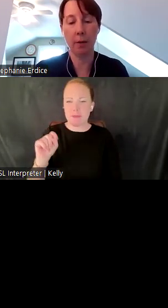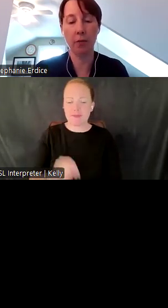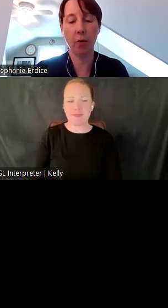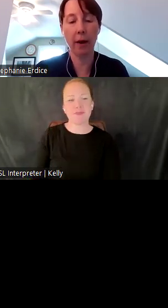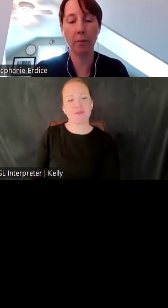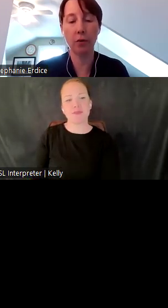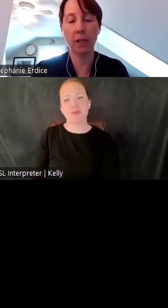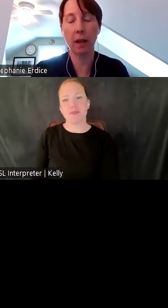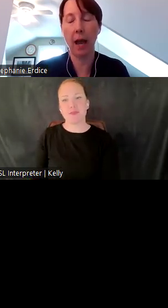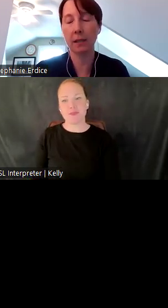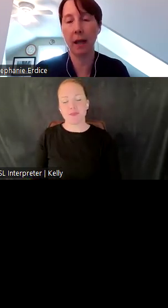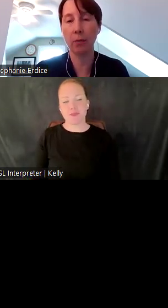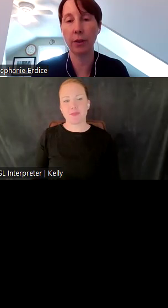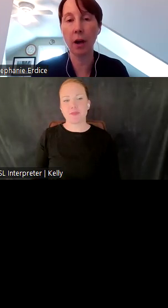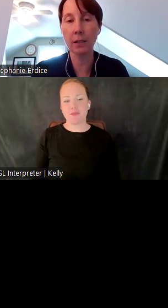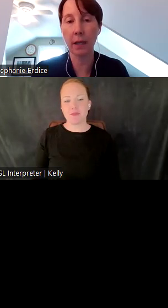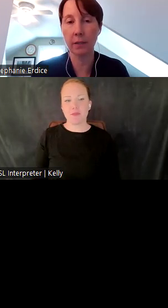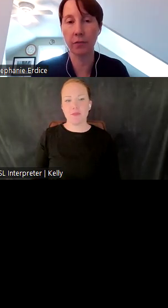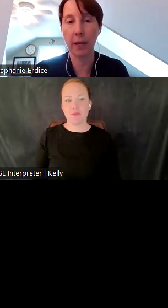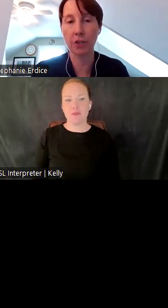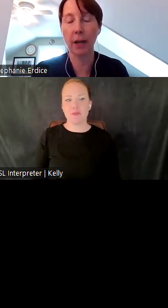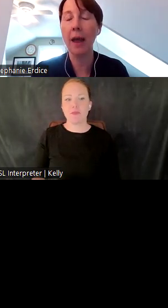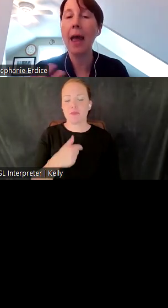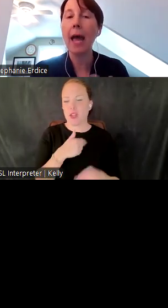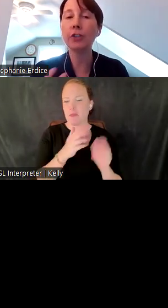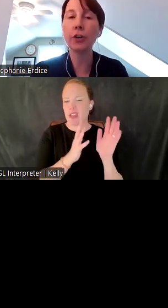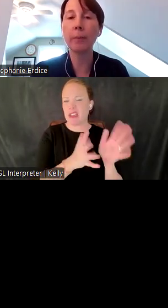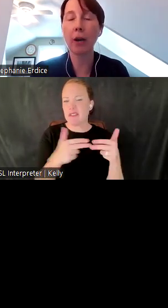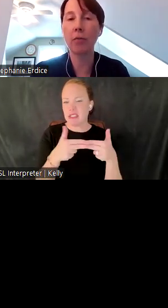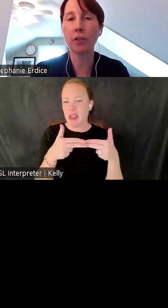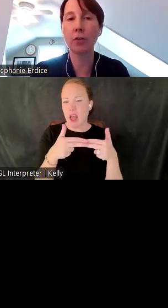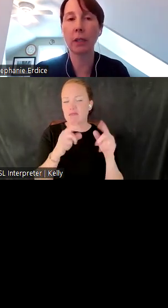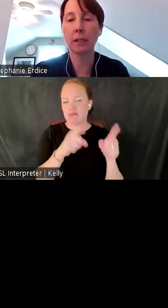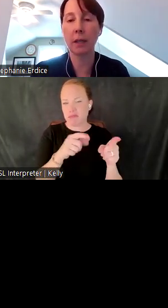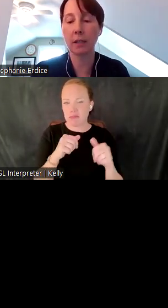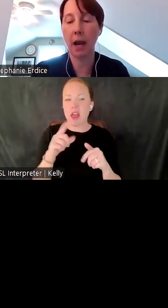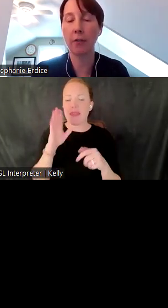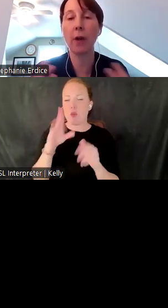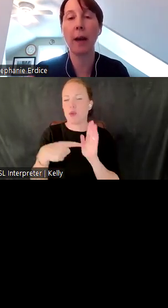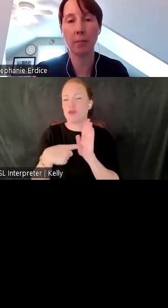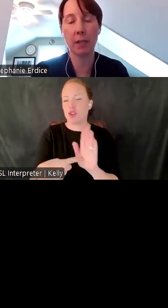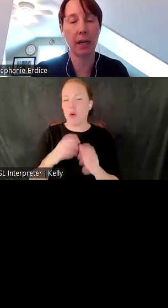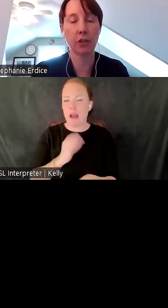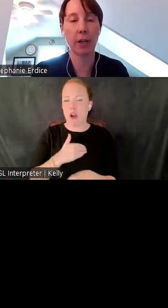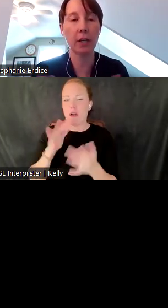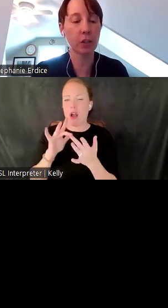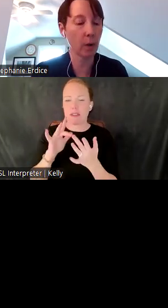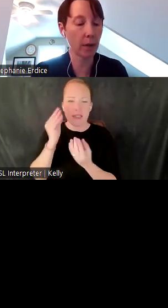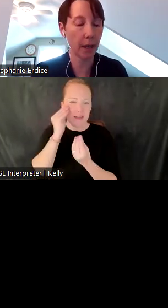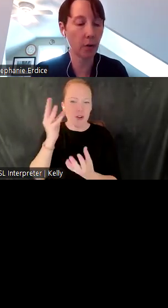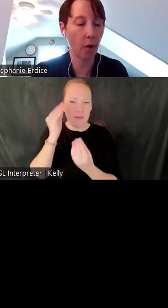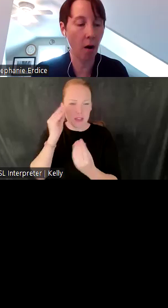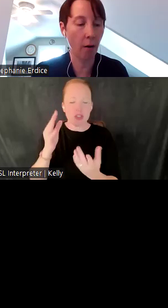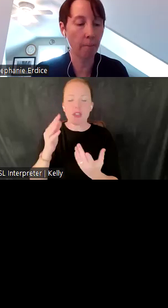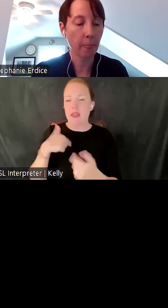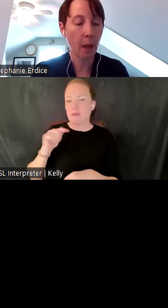question up here before I move to the last slide with our contact information and turn it back over to Alyssa to kind of wrap up this section. And just